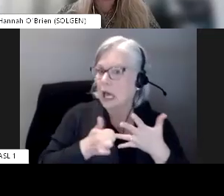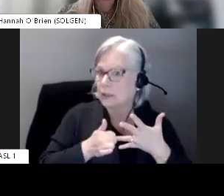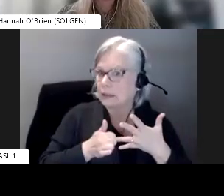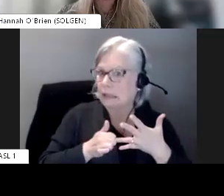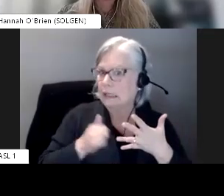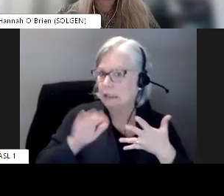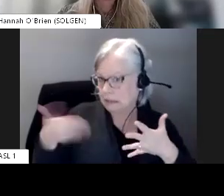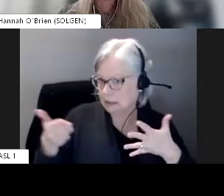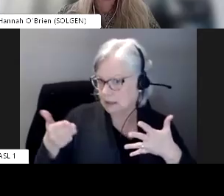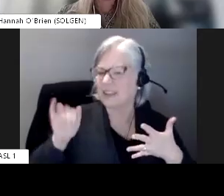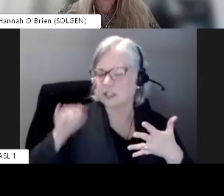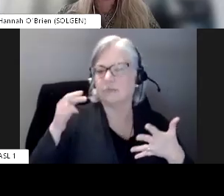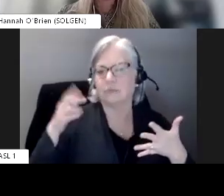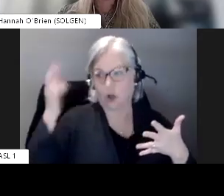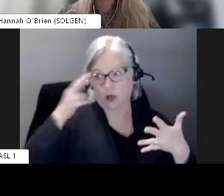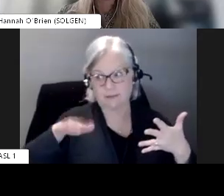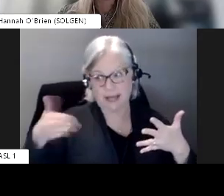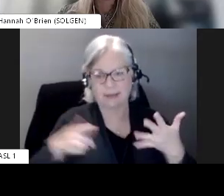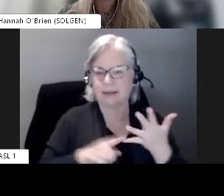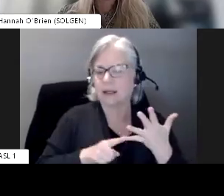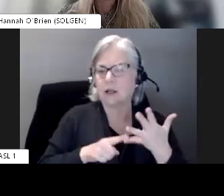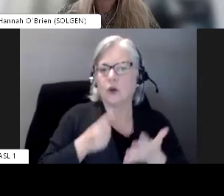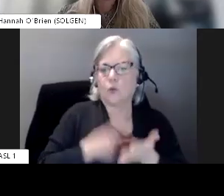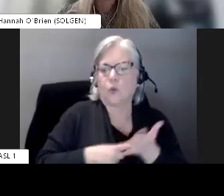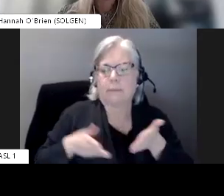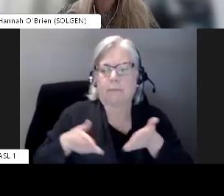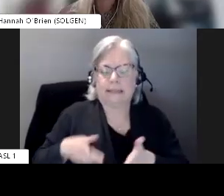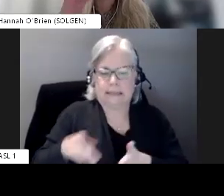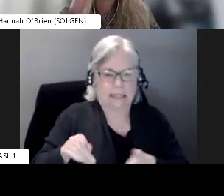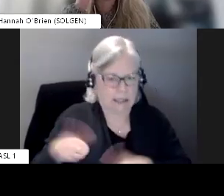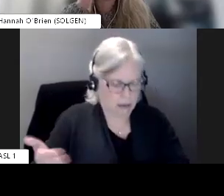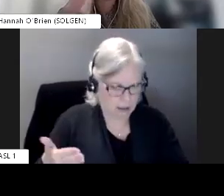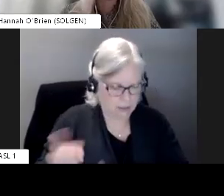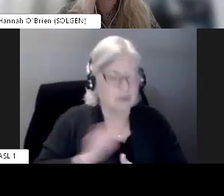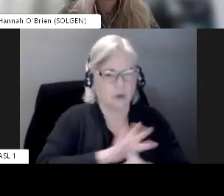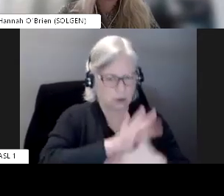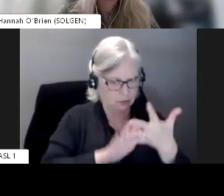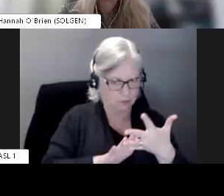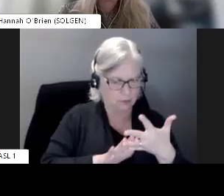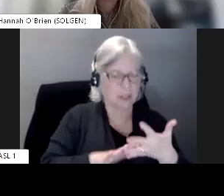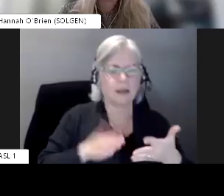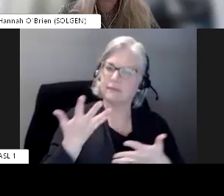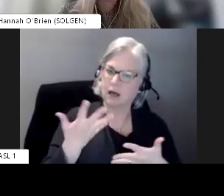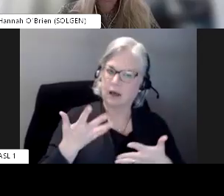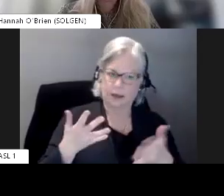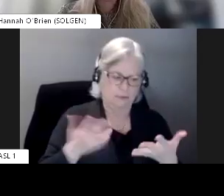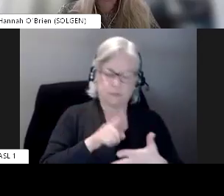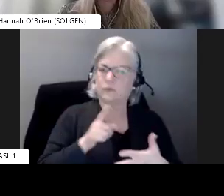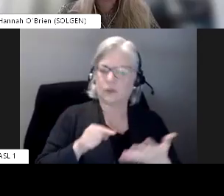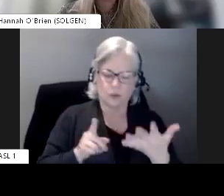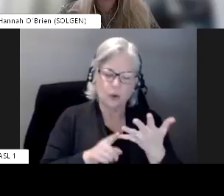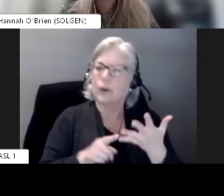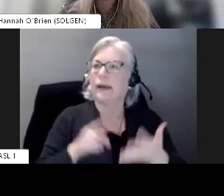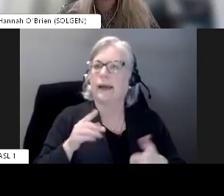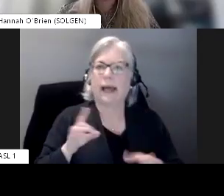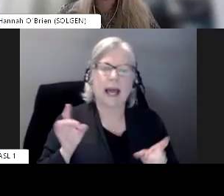death, and by what means did they die. And as Liz referred to, those are the 5 manners of death: accident, natural,